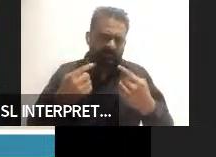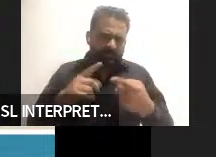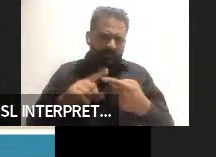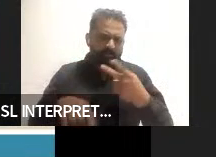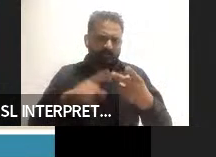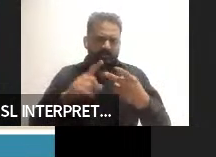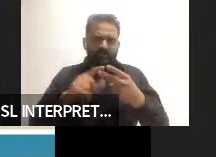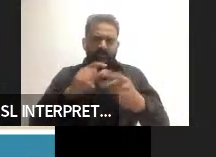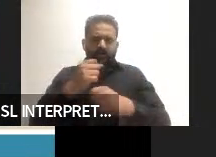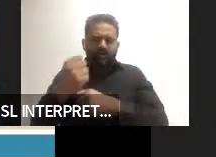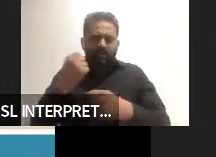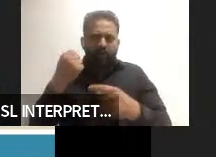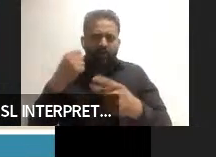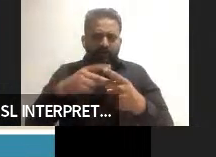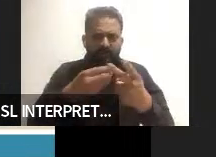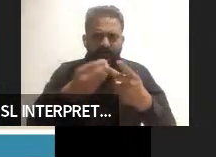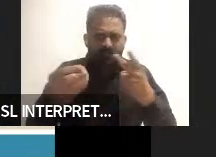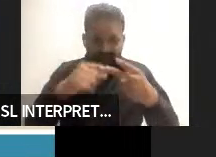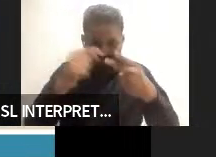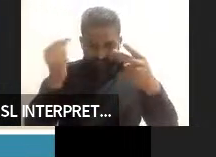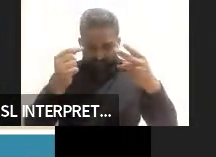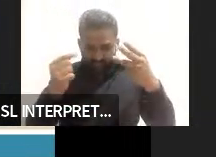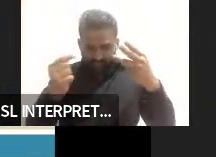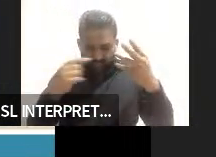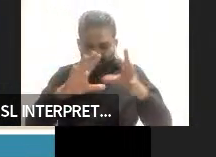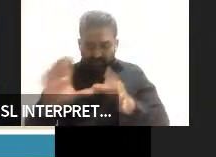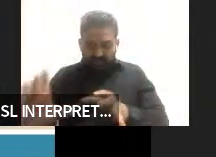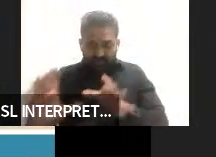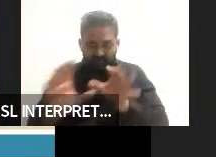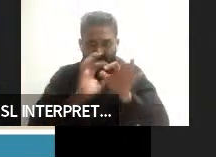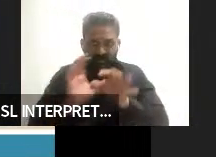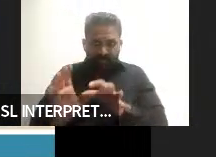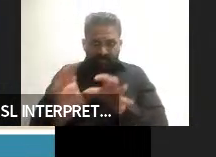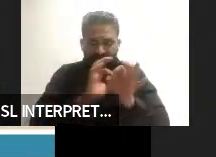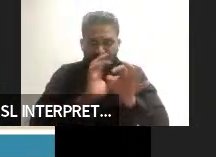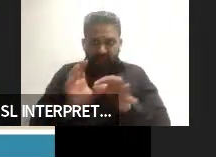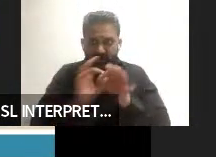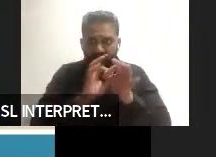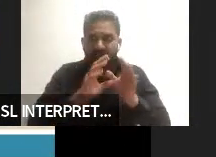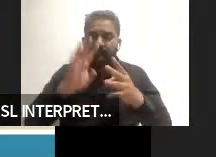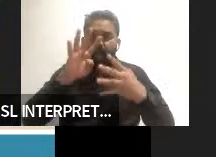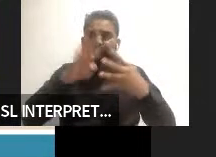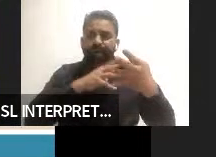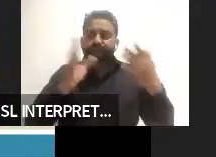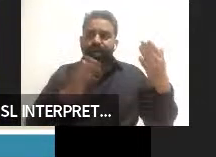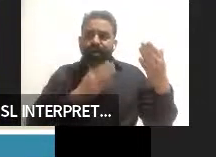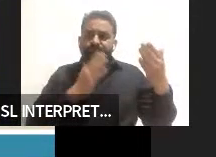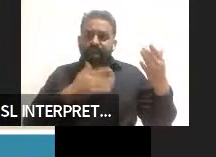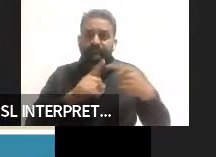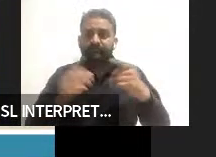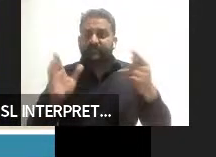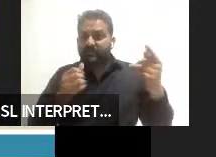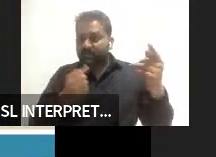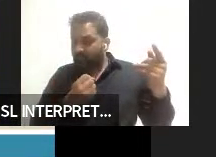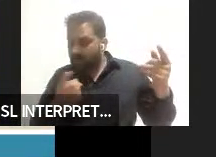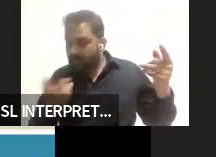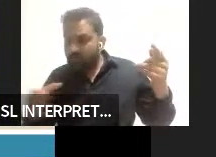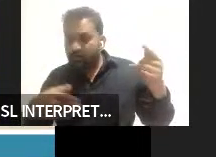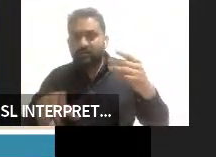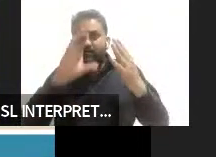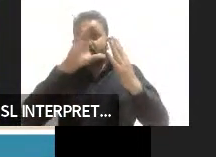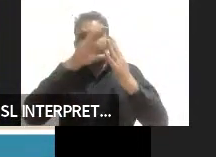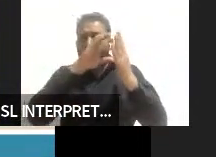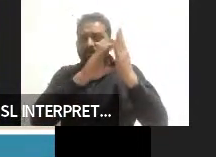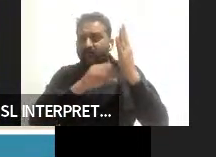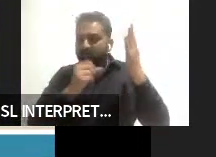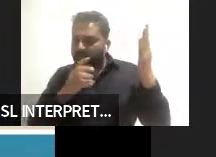sure that you have listed this case over there or the authority over there. Then check the page number or the paragraph number where